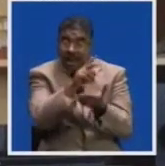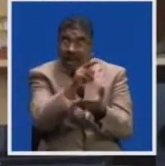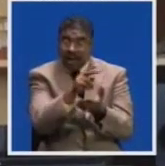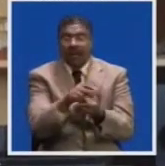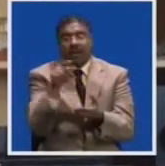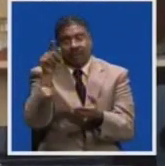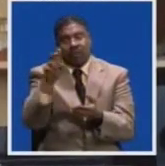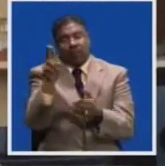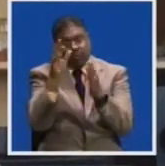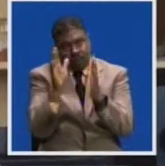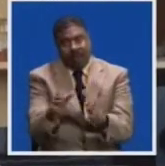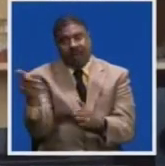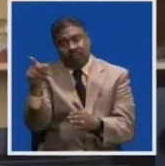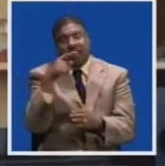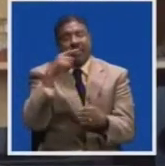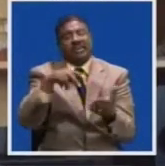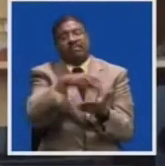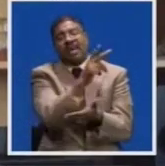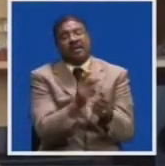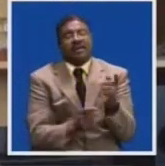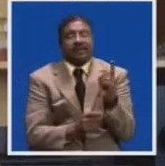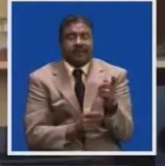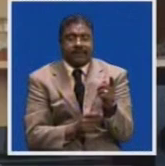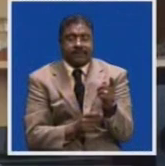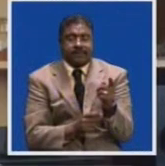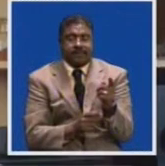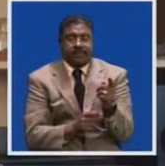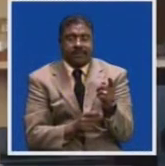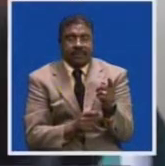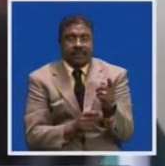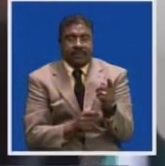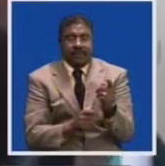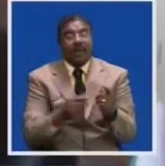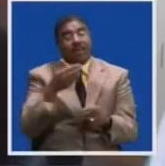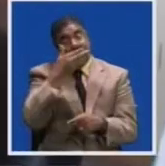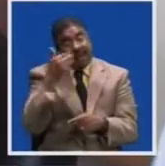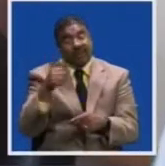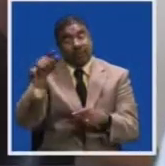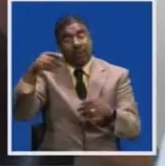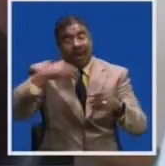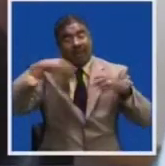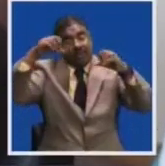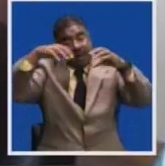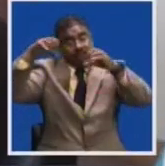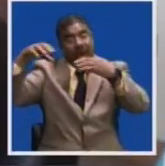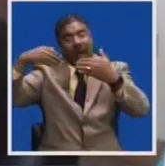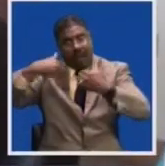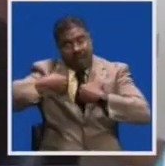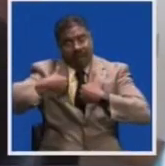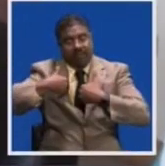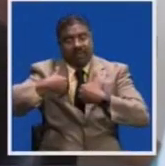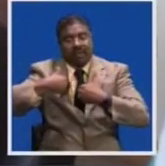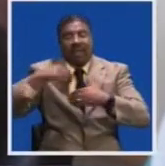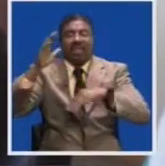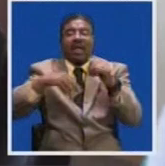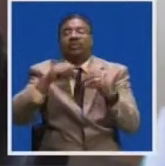on to the consumers. I think it's better that they have power than have no power at all, you know.